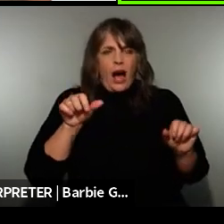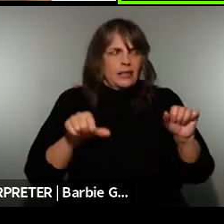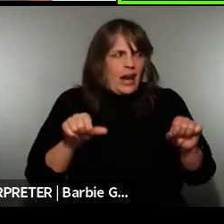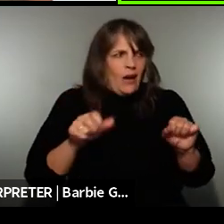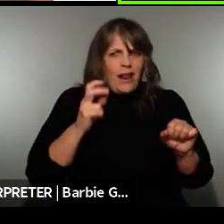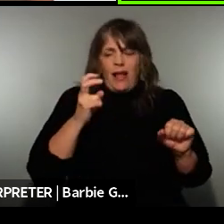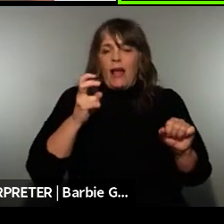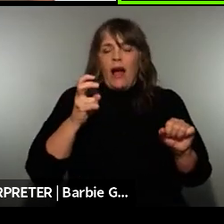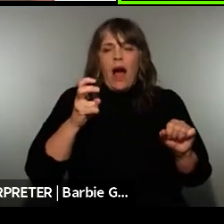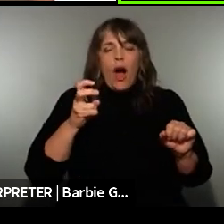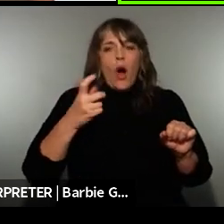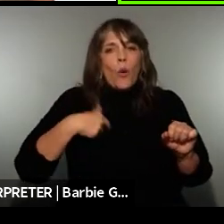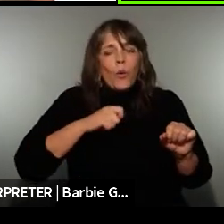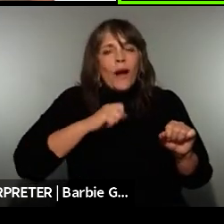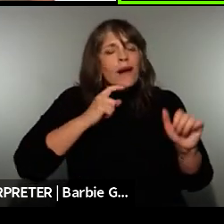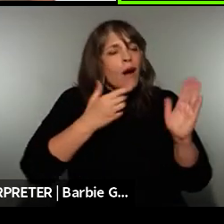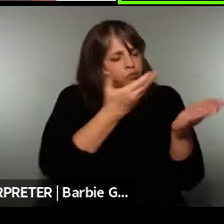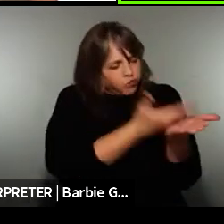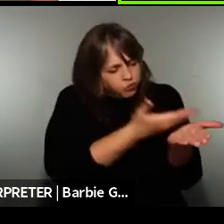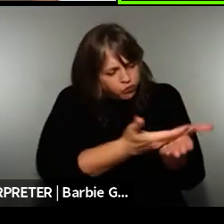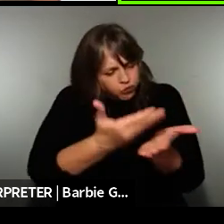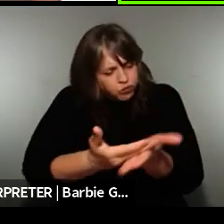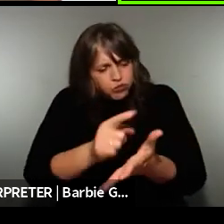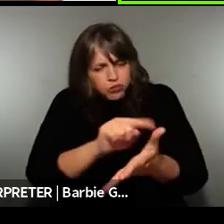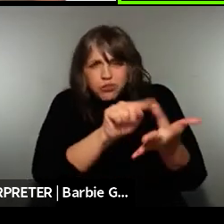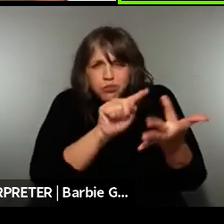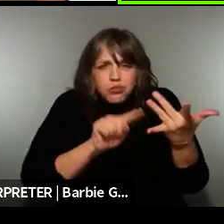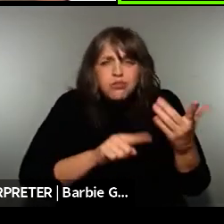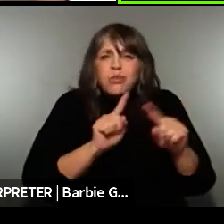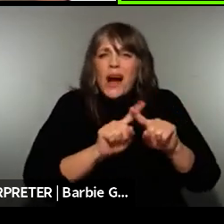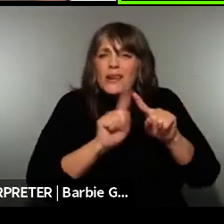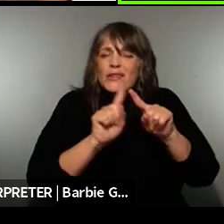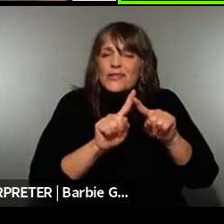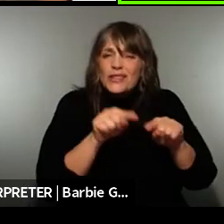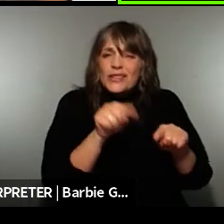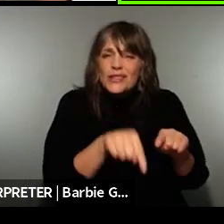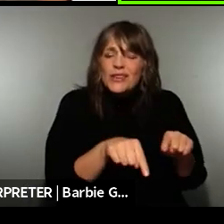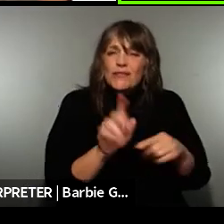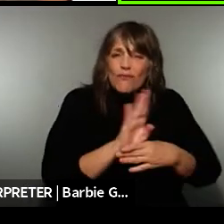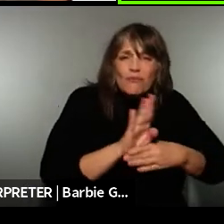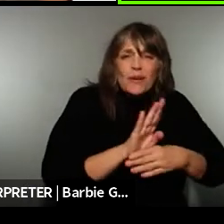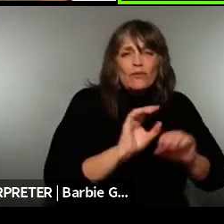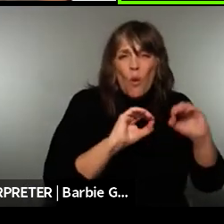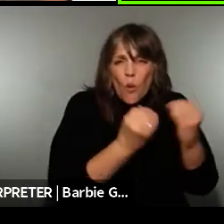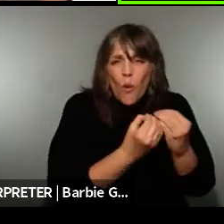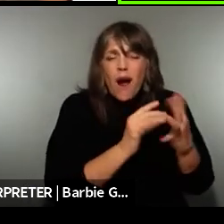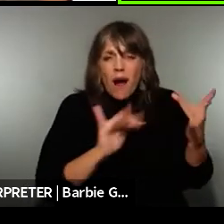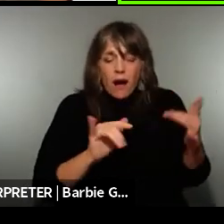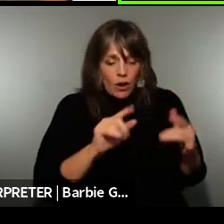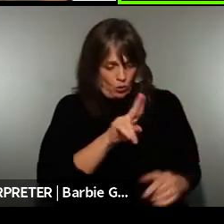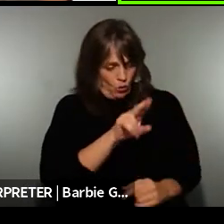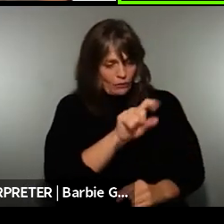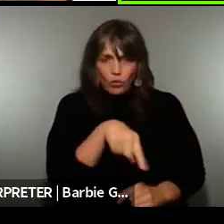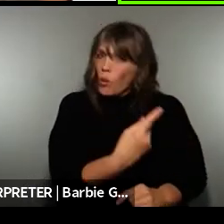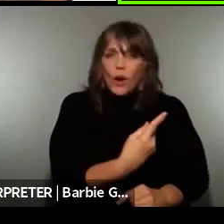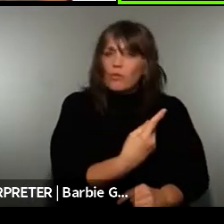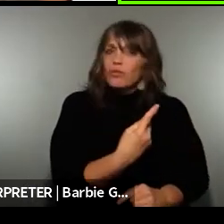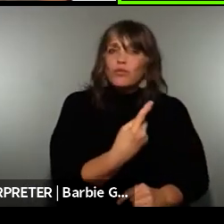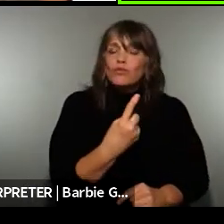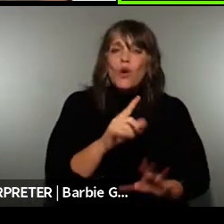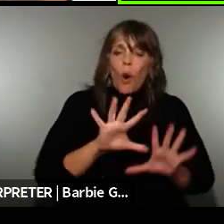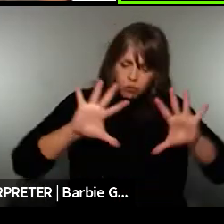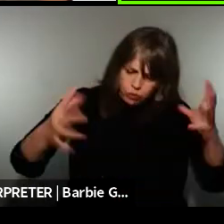scores and scores of organizations, not just in the United States, but across the globe, which have returned back to their own indigenous roots